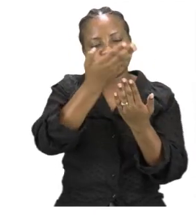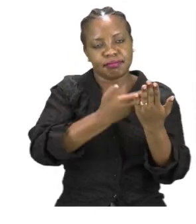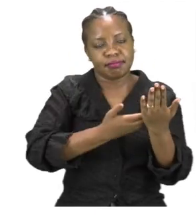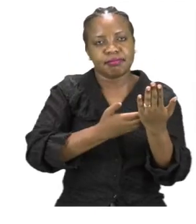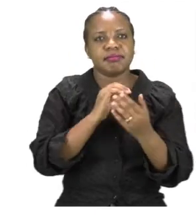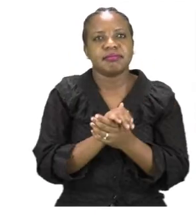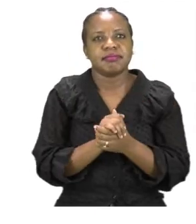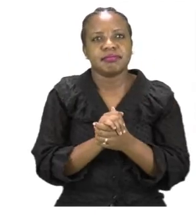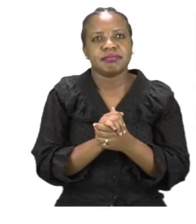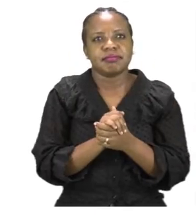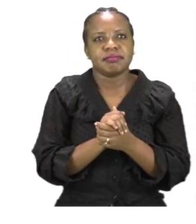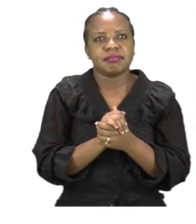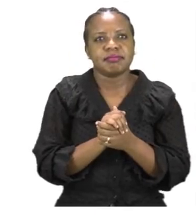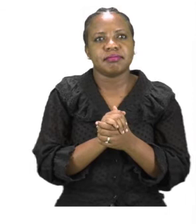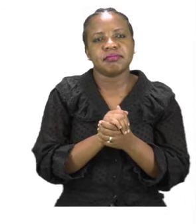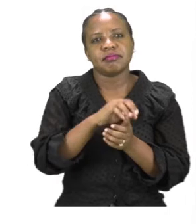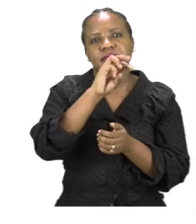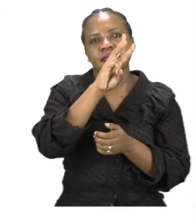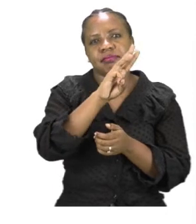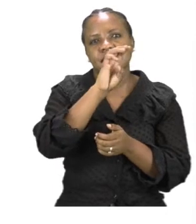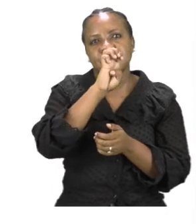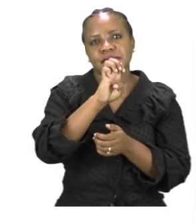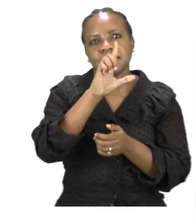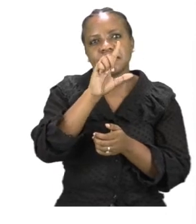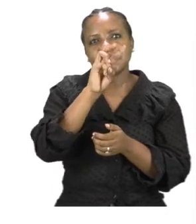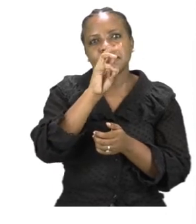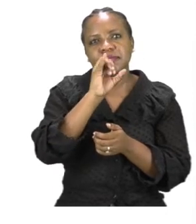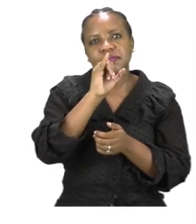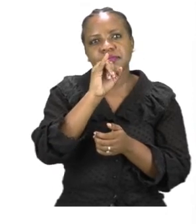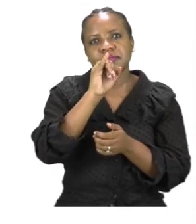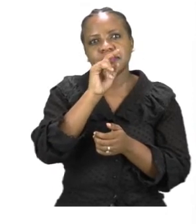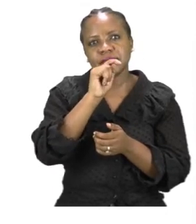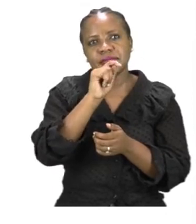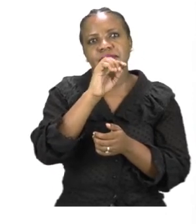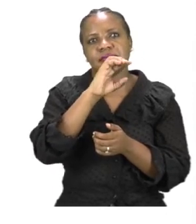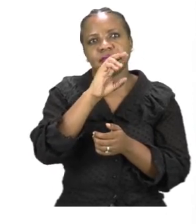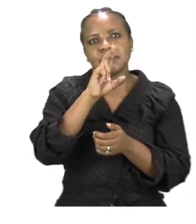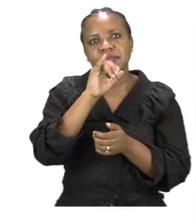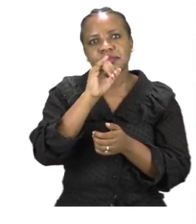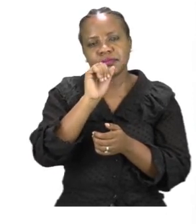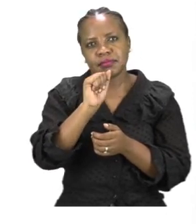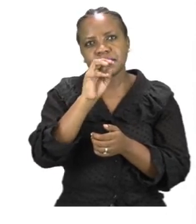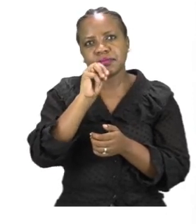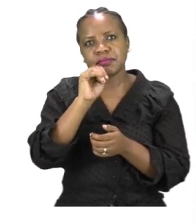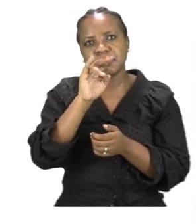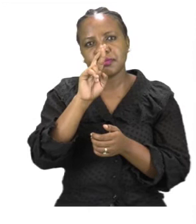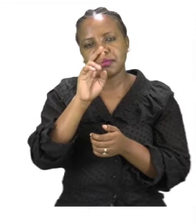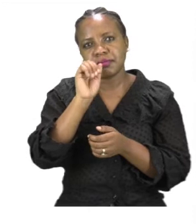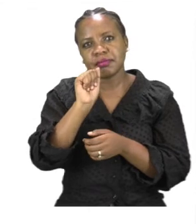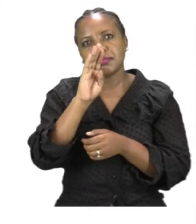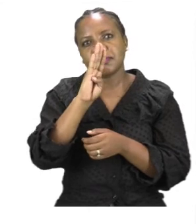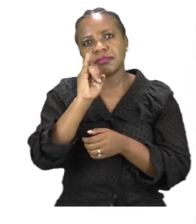The Valvitia mirabilis is a desert plant. That is the one that you